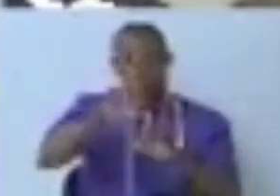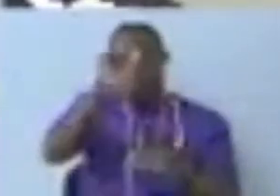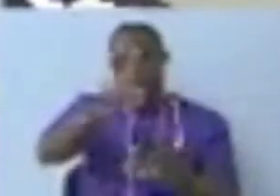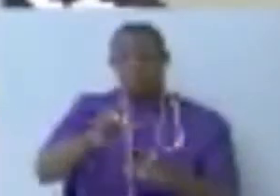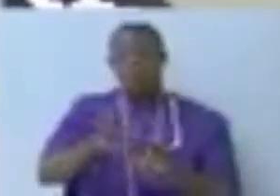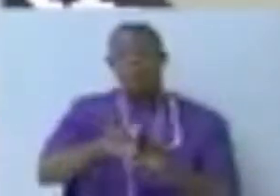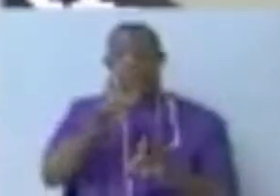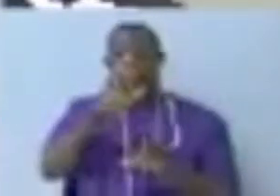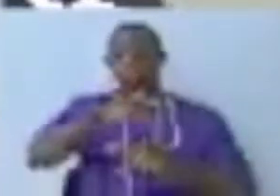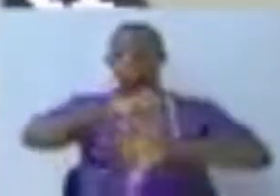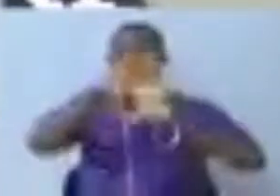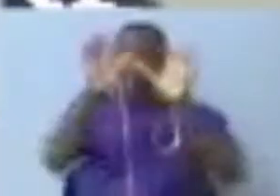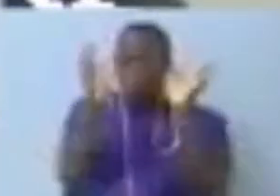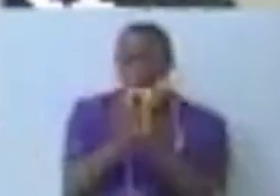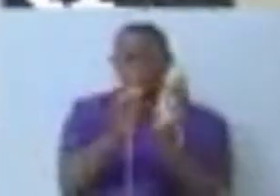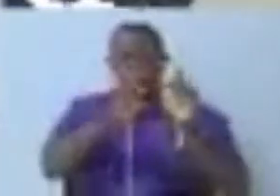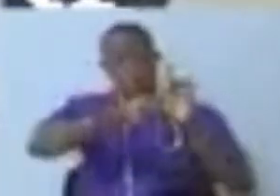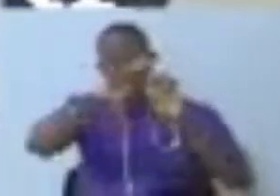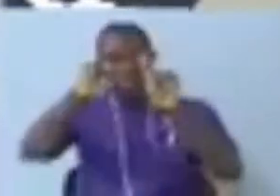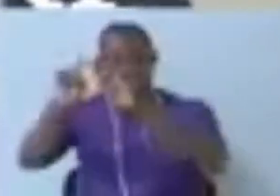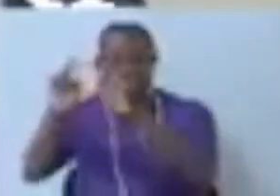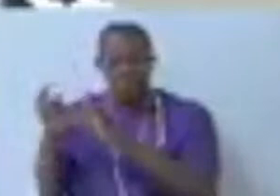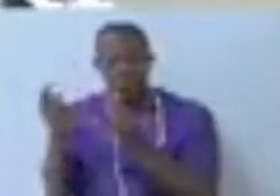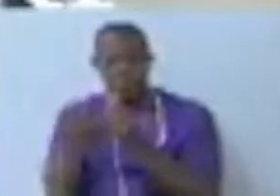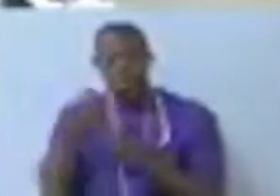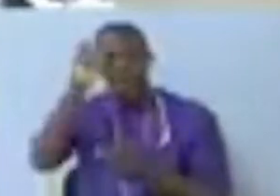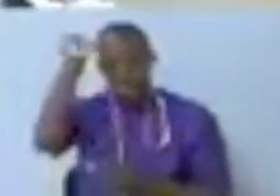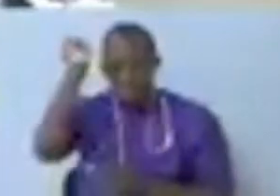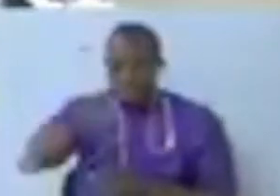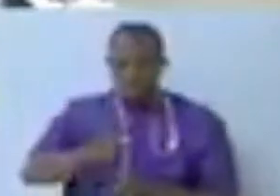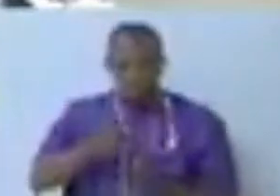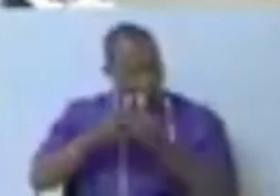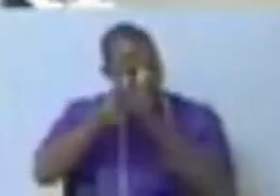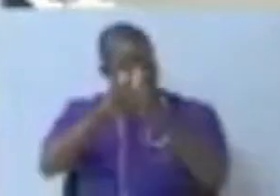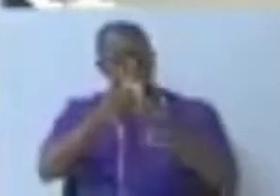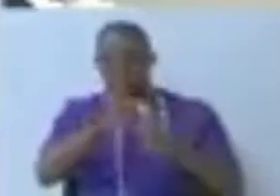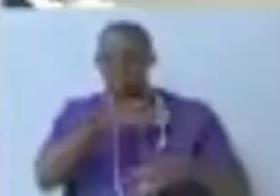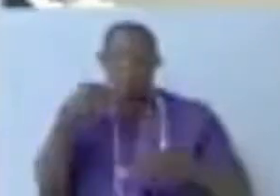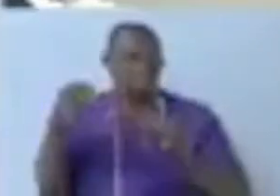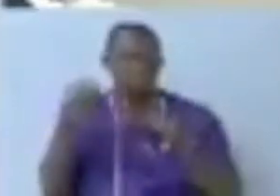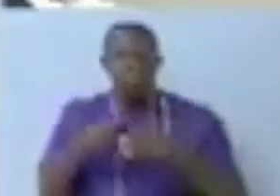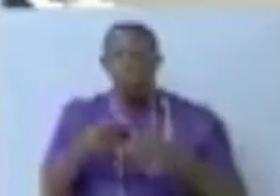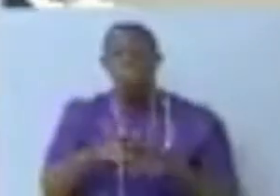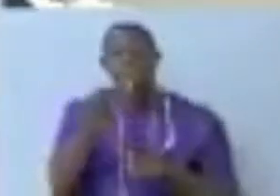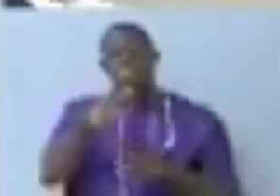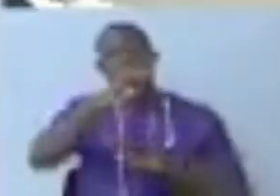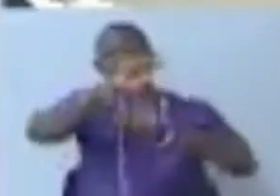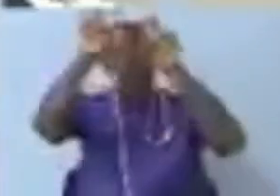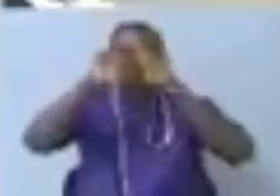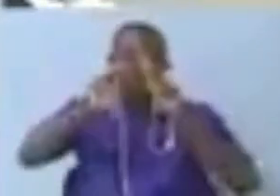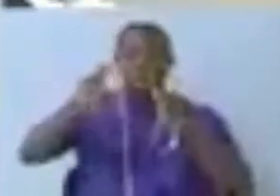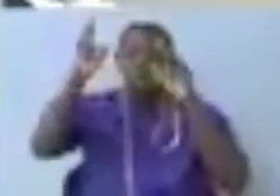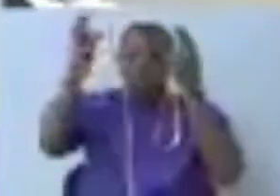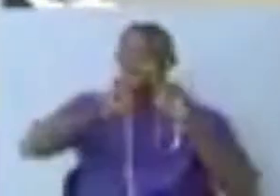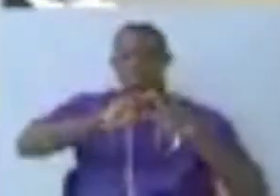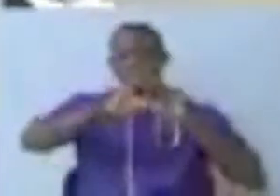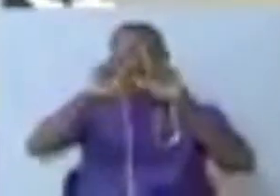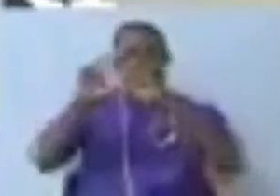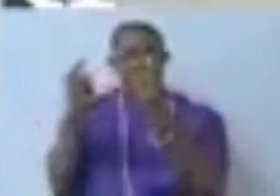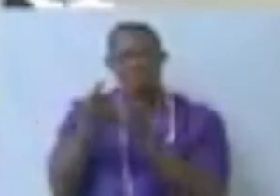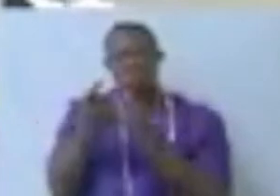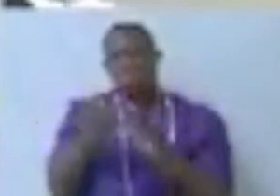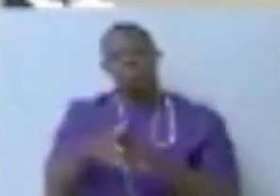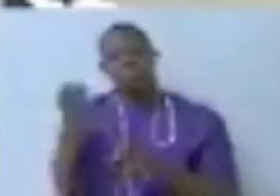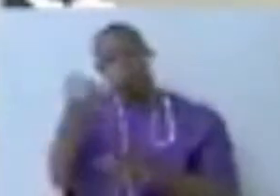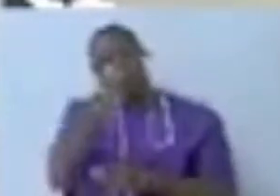pressure. Lamin Jobarteh, memunu minister memara lual ni tinimola abe ko ko faro nyinga be kala hande nyaanya ko dunia la kaful be ba